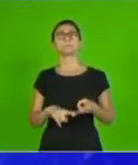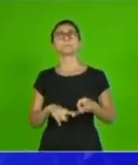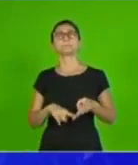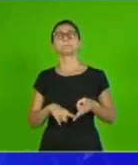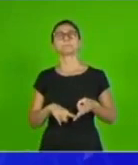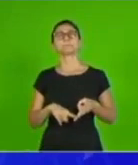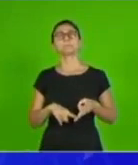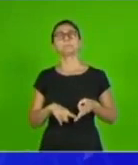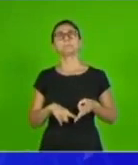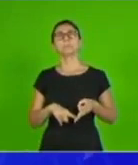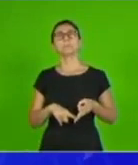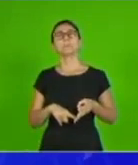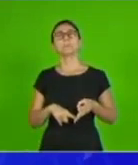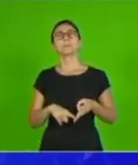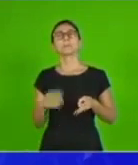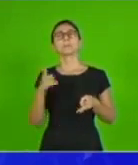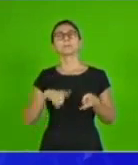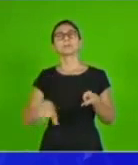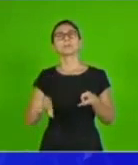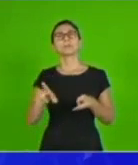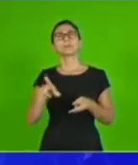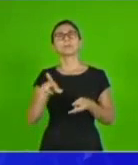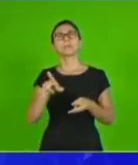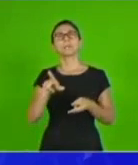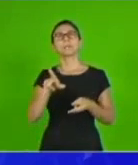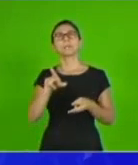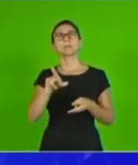also in Rio de Janeiro,